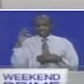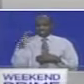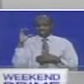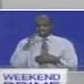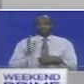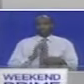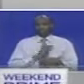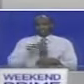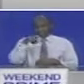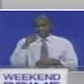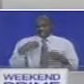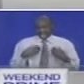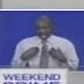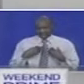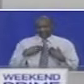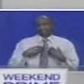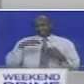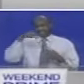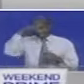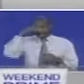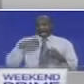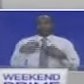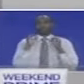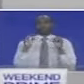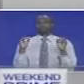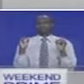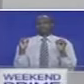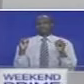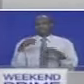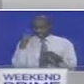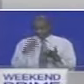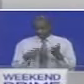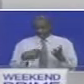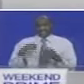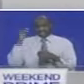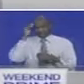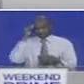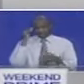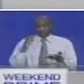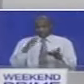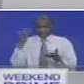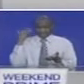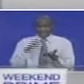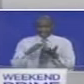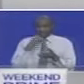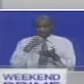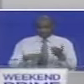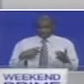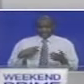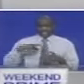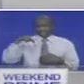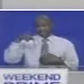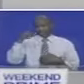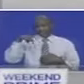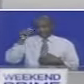All do not possess postgraduate degrees. Others whose educational background is not clear are the new chair of the Postal Corporation of Kenya